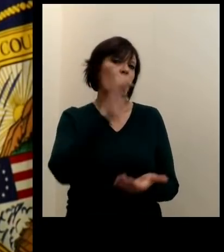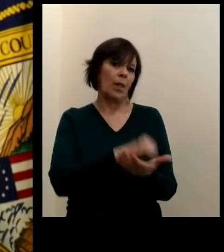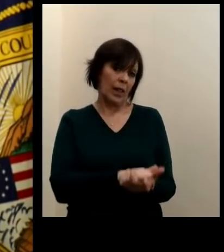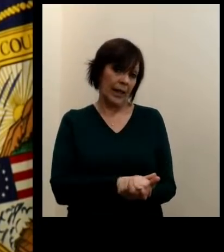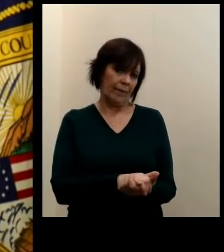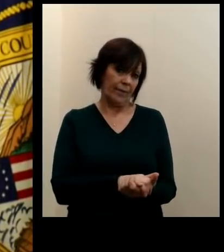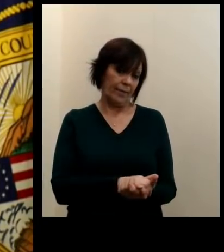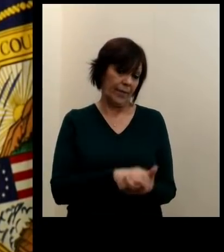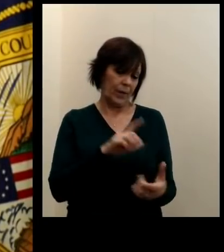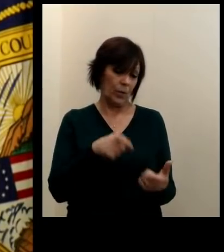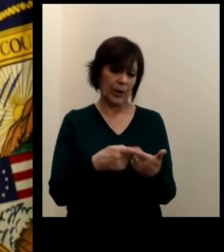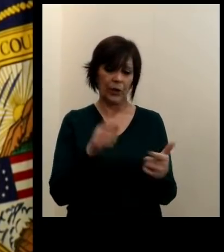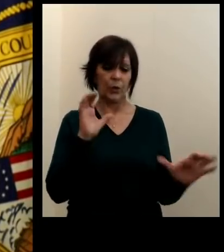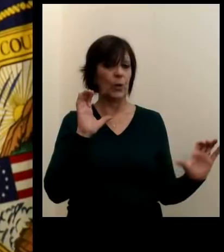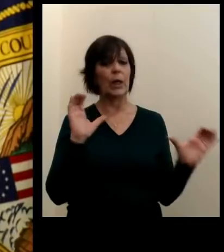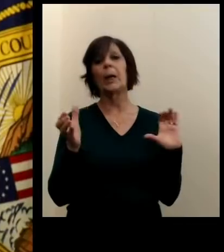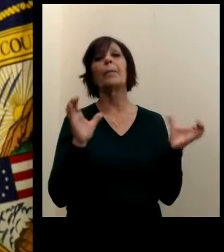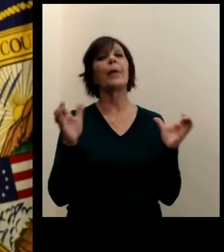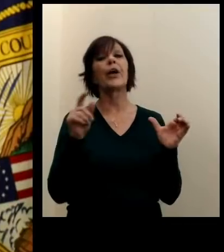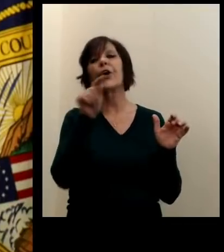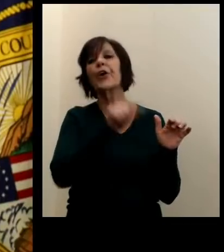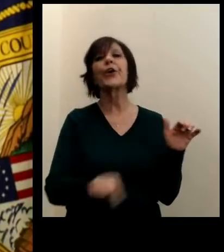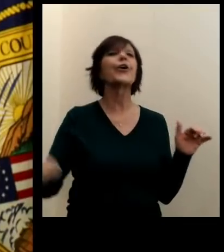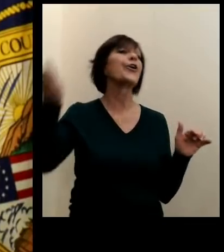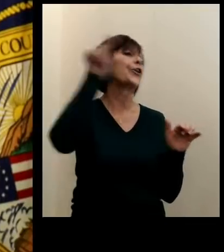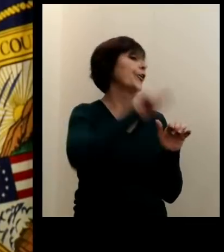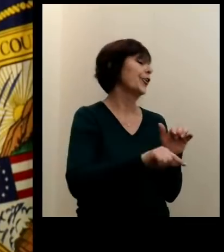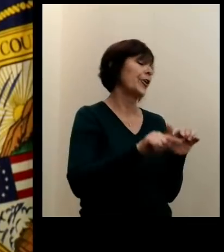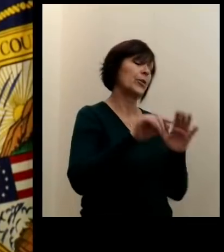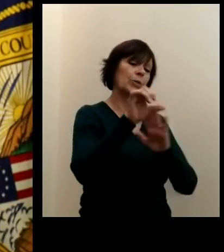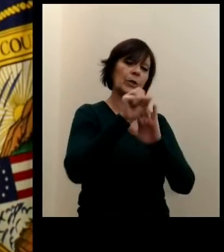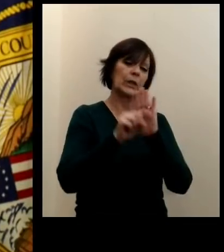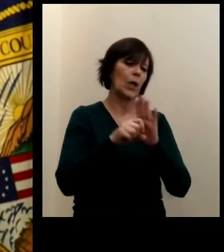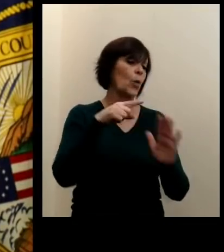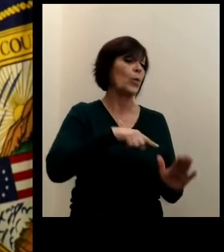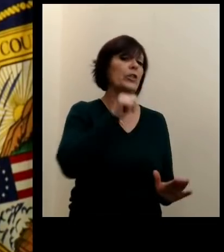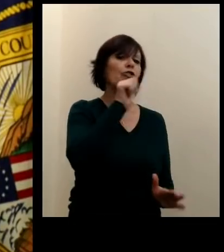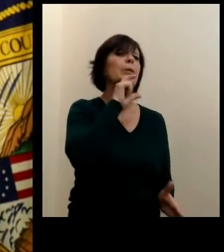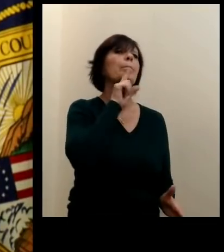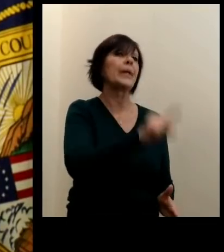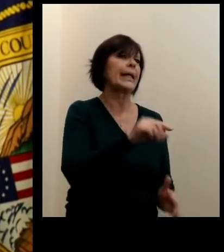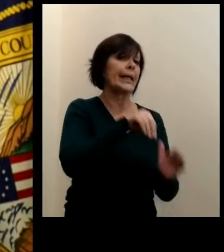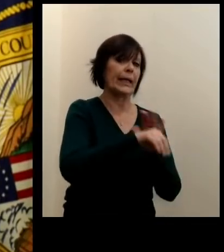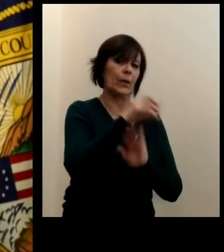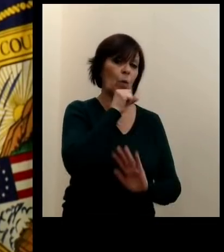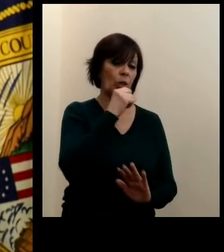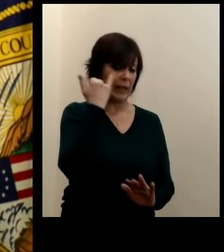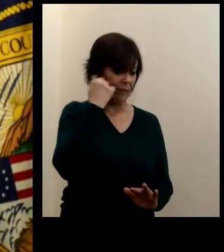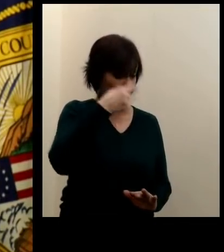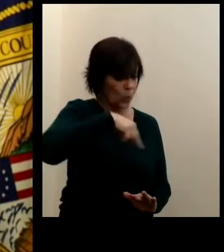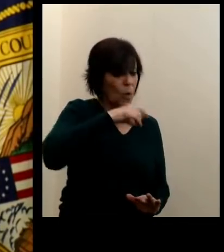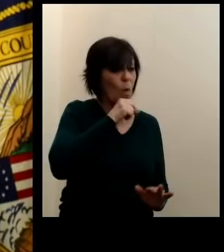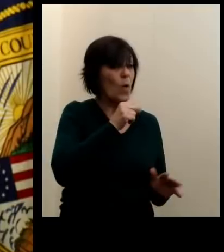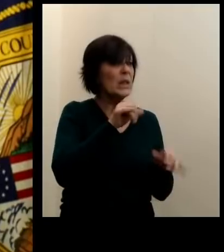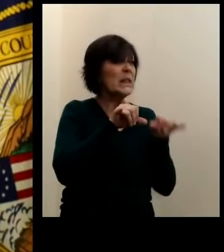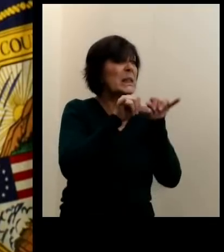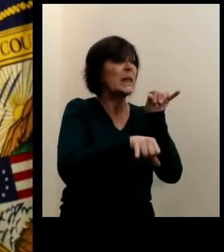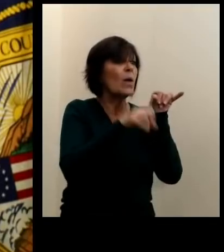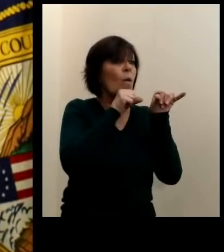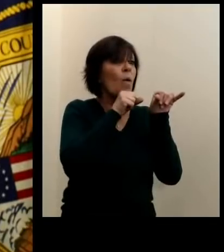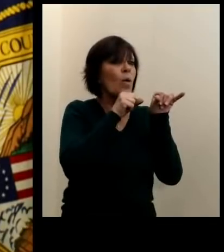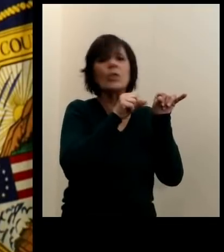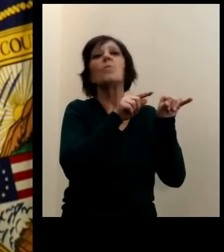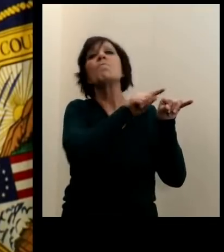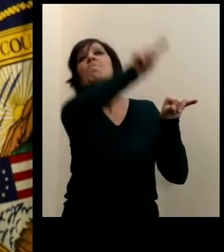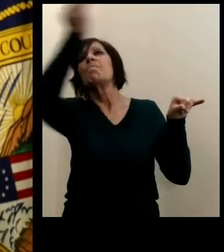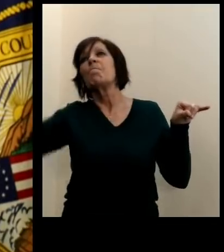make comparisons to rest of Western New York, and for that matter, other parts of New York State, we should be in the orange. Because if we're in the orange and they keep us in the orange, then everyone